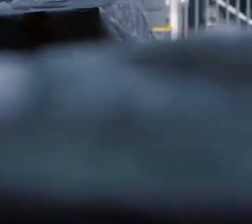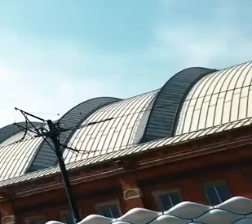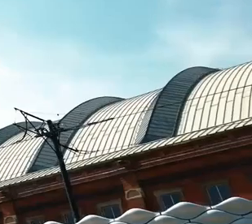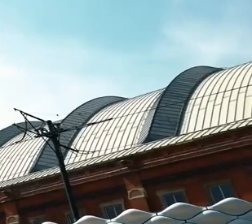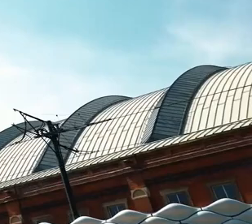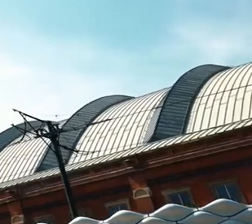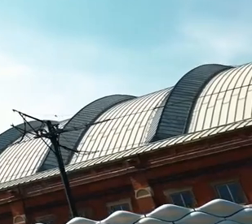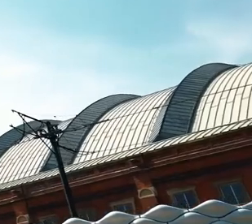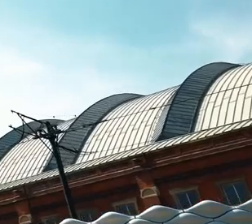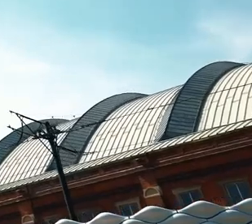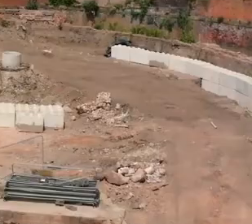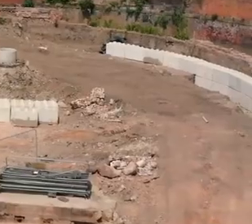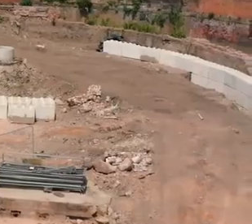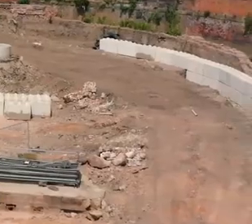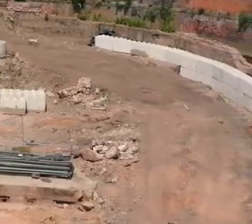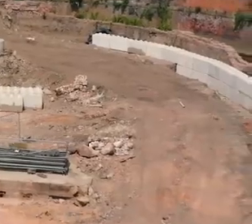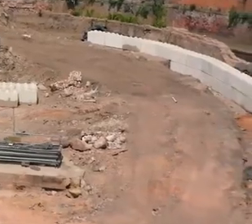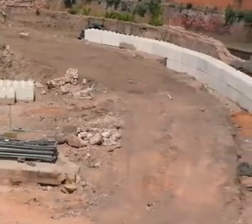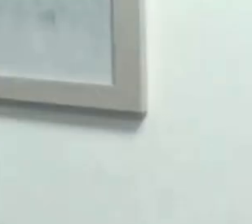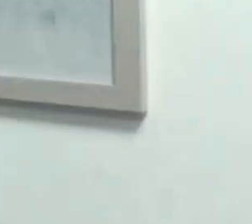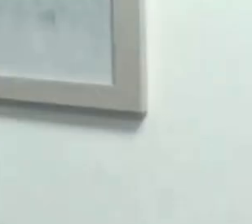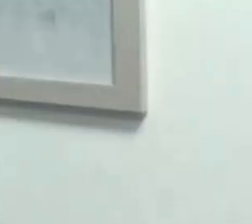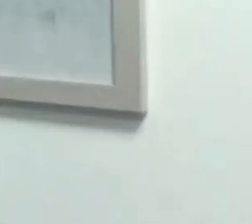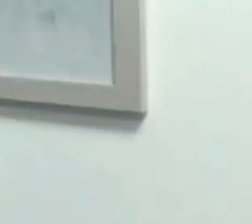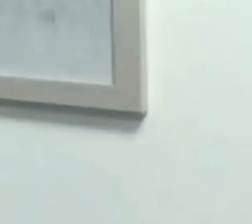before, it feels as though cities around the world